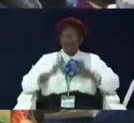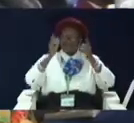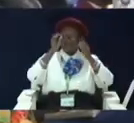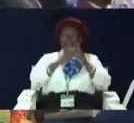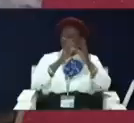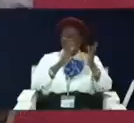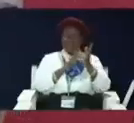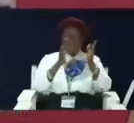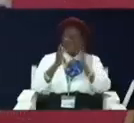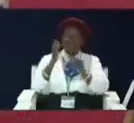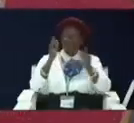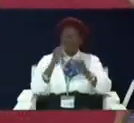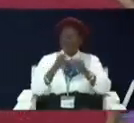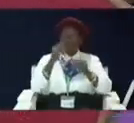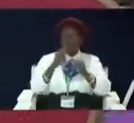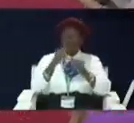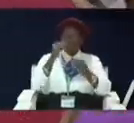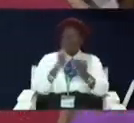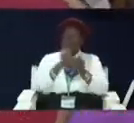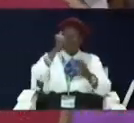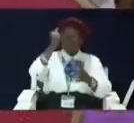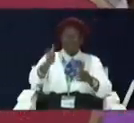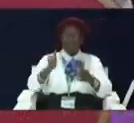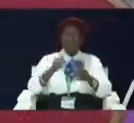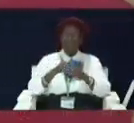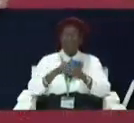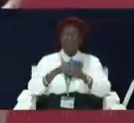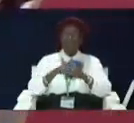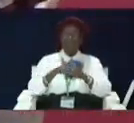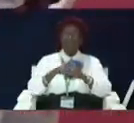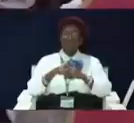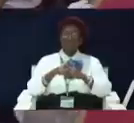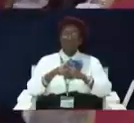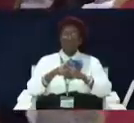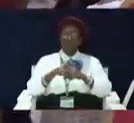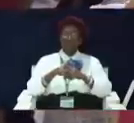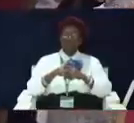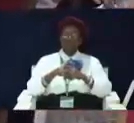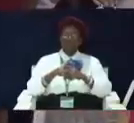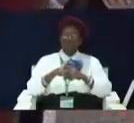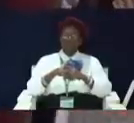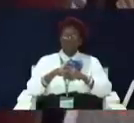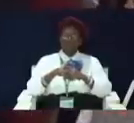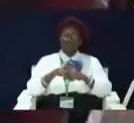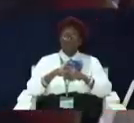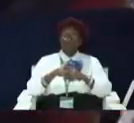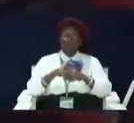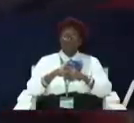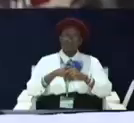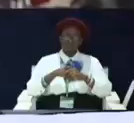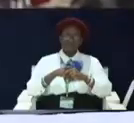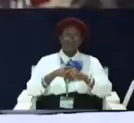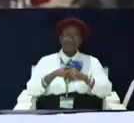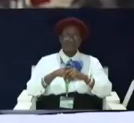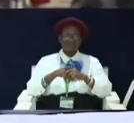mo npa se wi pe ohun rere gbogbo to ti doku ninu aye e wo pada di alaye.